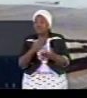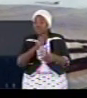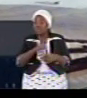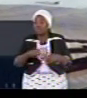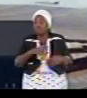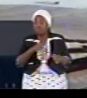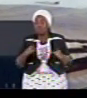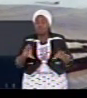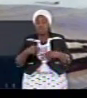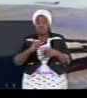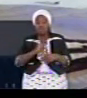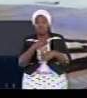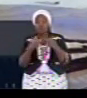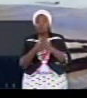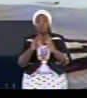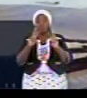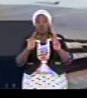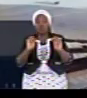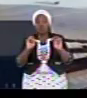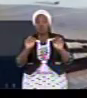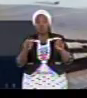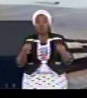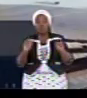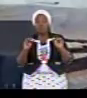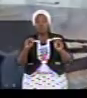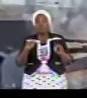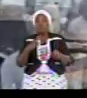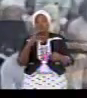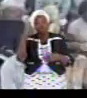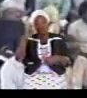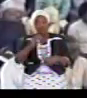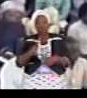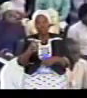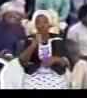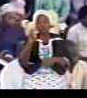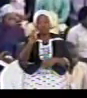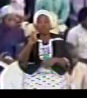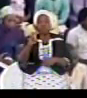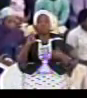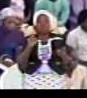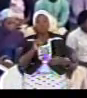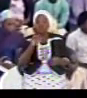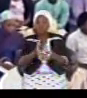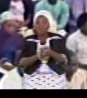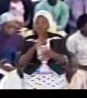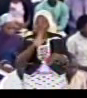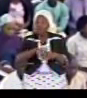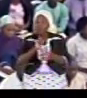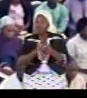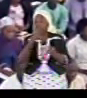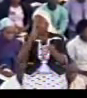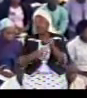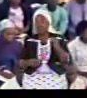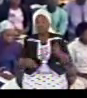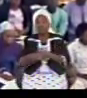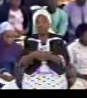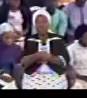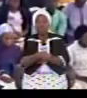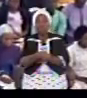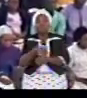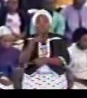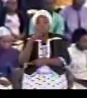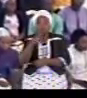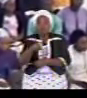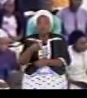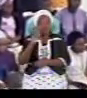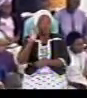us for the journey ahead, so that on that final day, you would not have